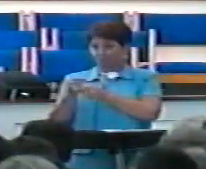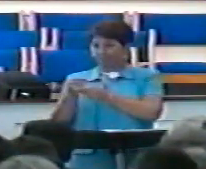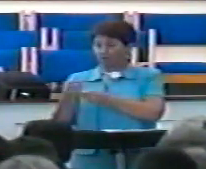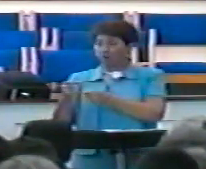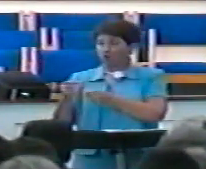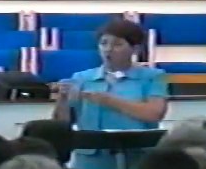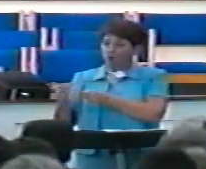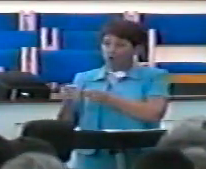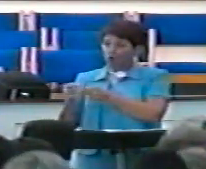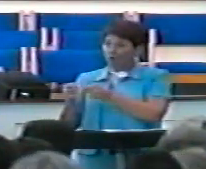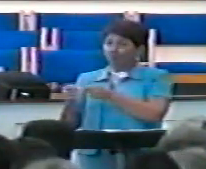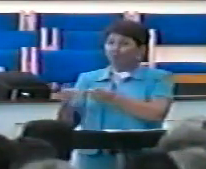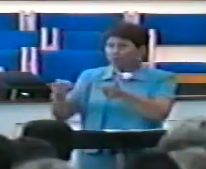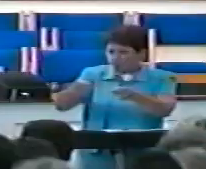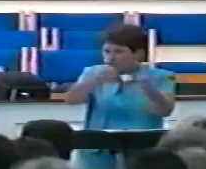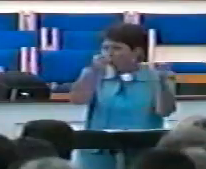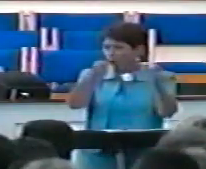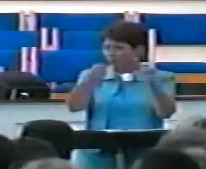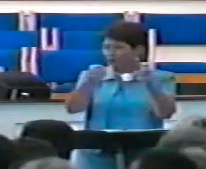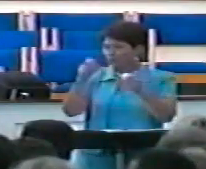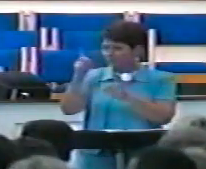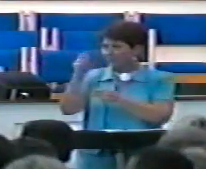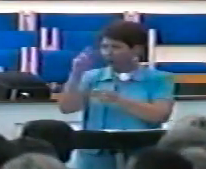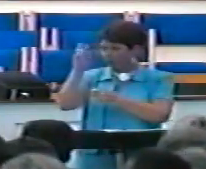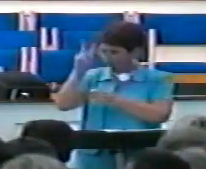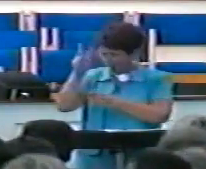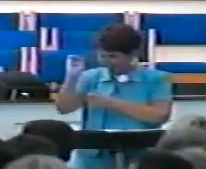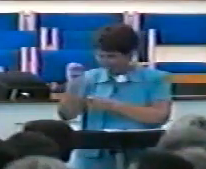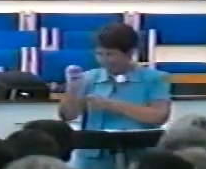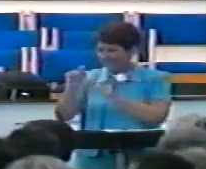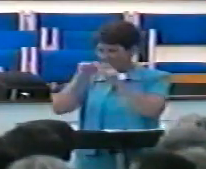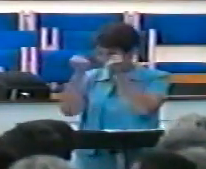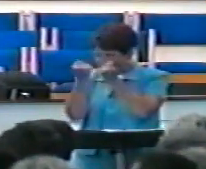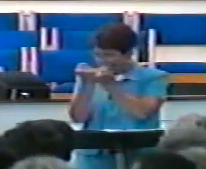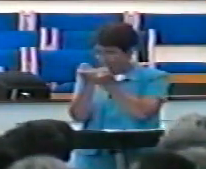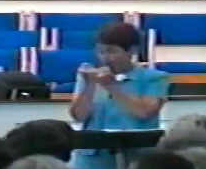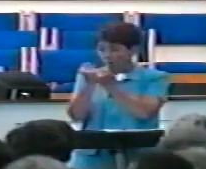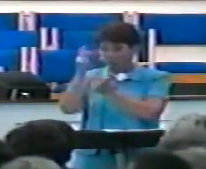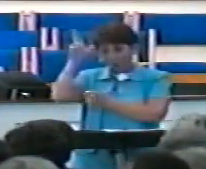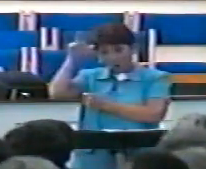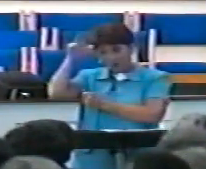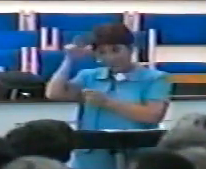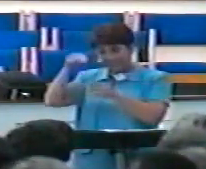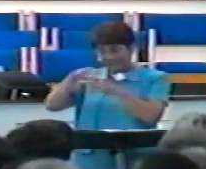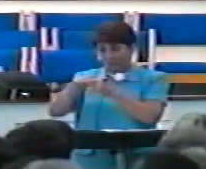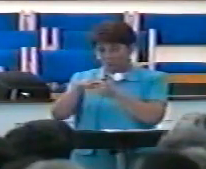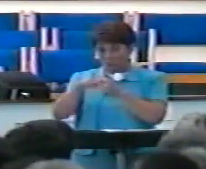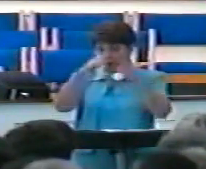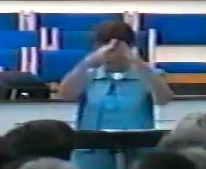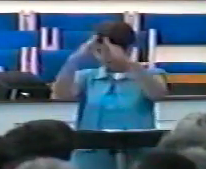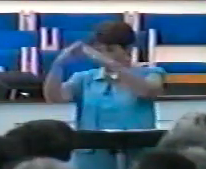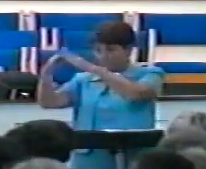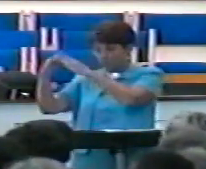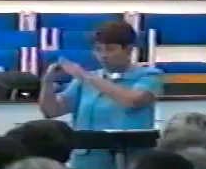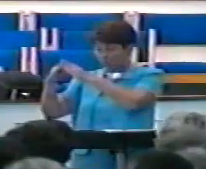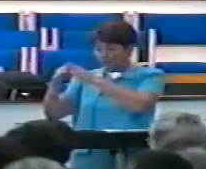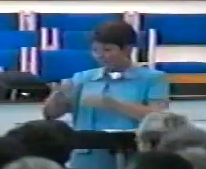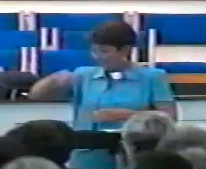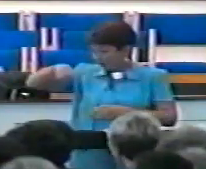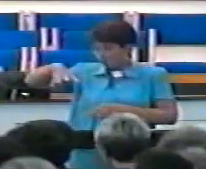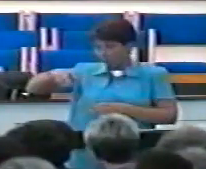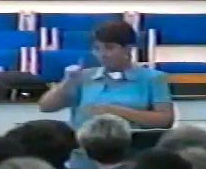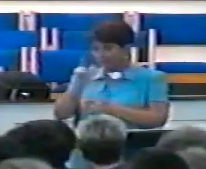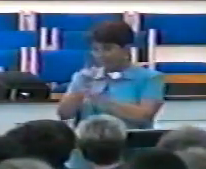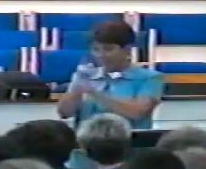village, and he dropped the lines just for an instant. He started to step into the